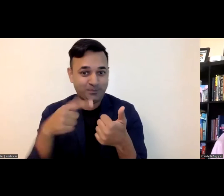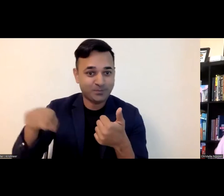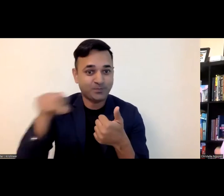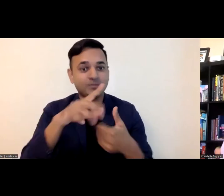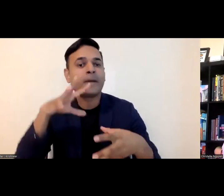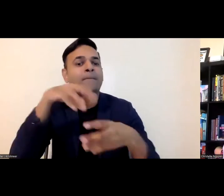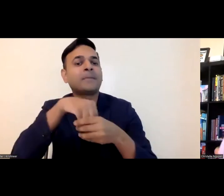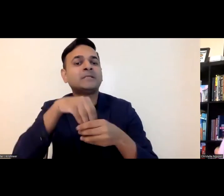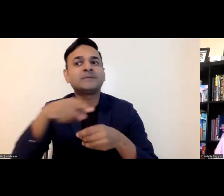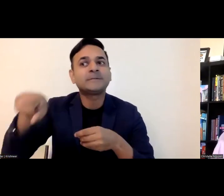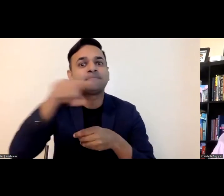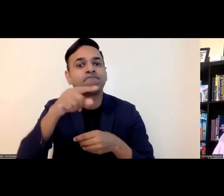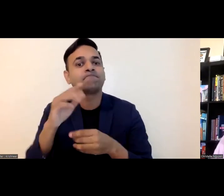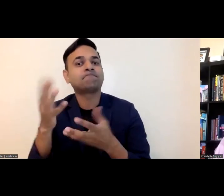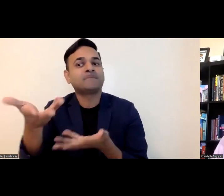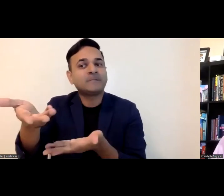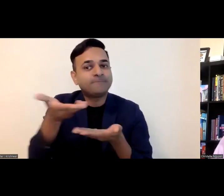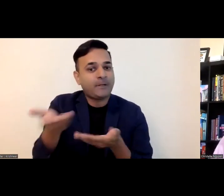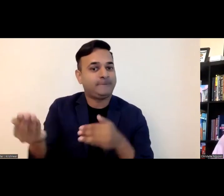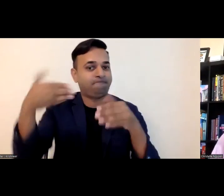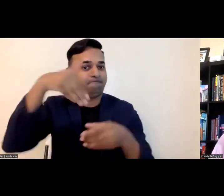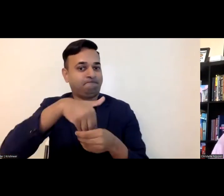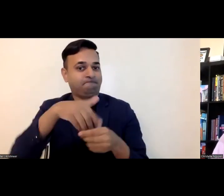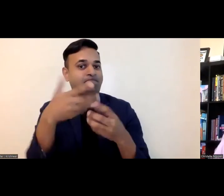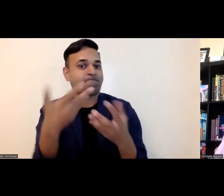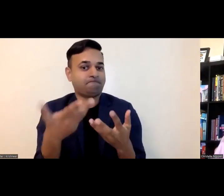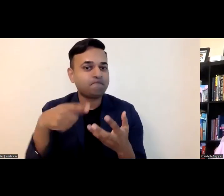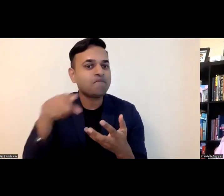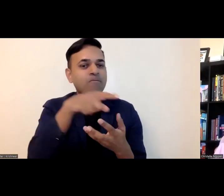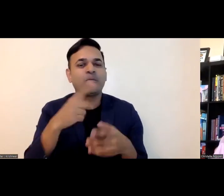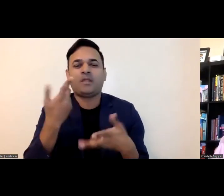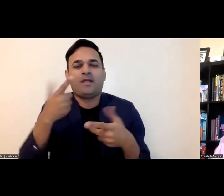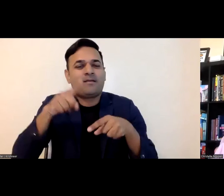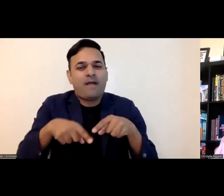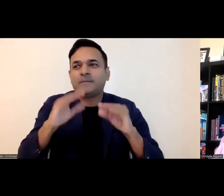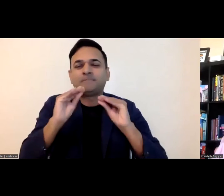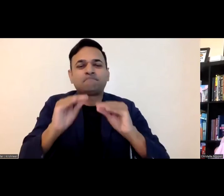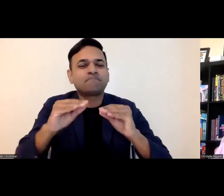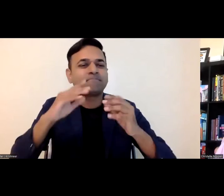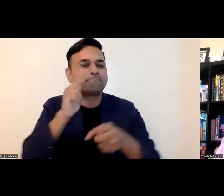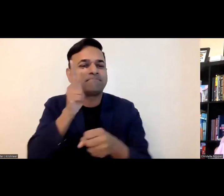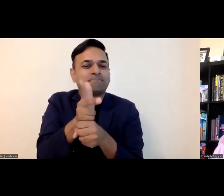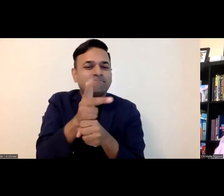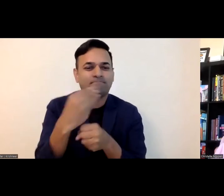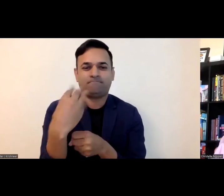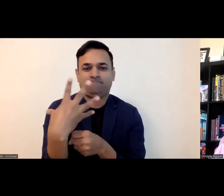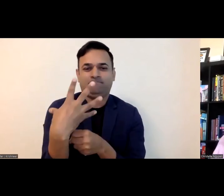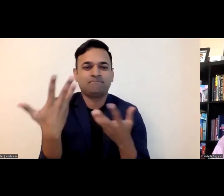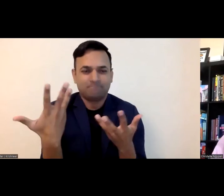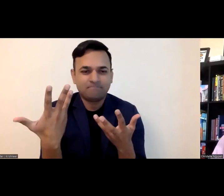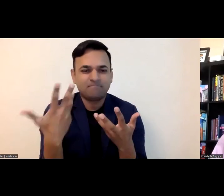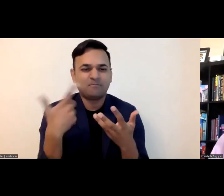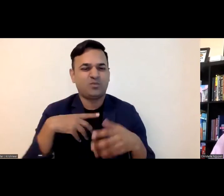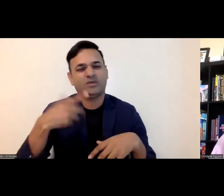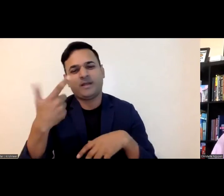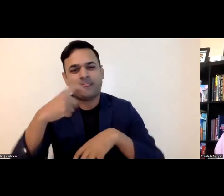to the discussions which have been presented. Should you have any accessibility issues, please send a private message to the host